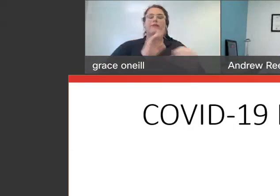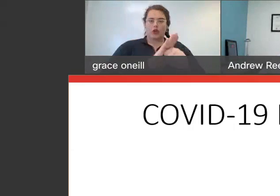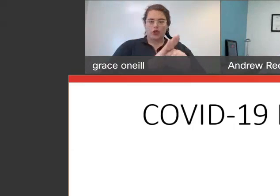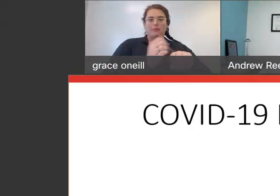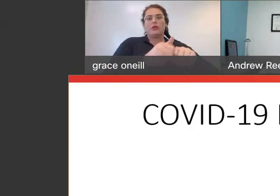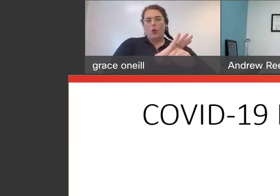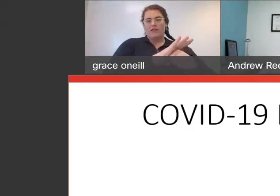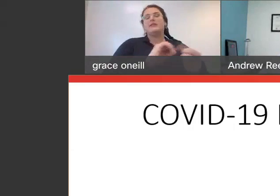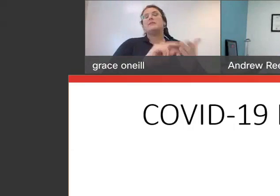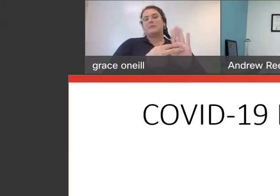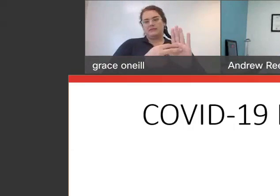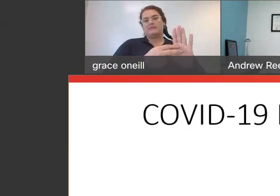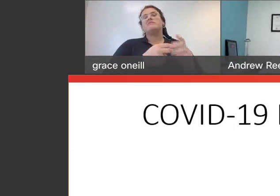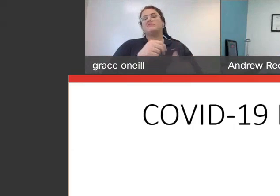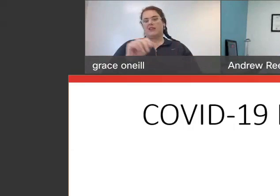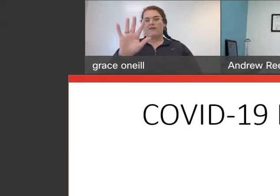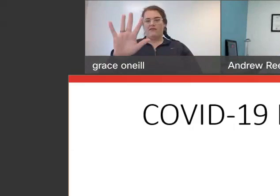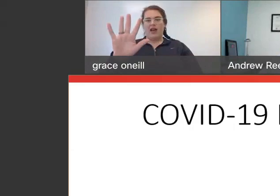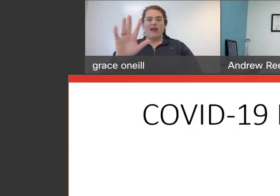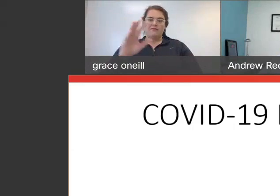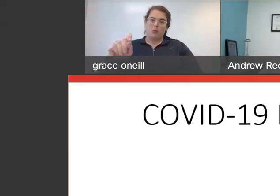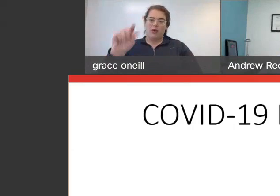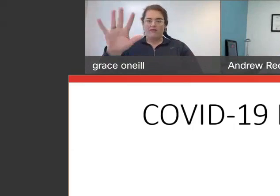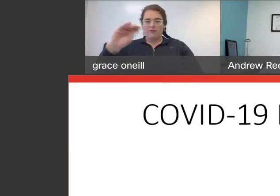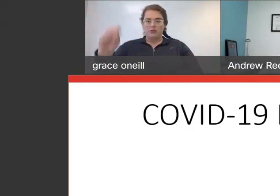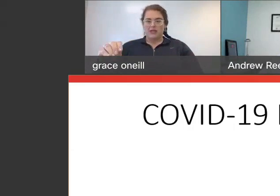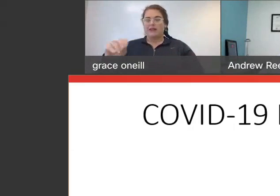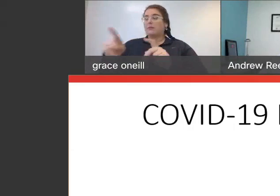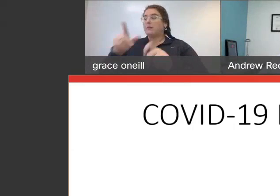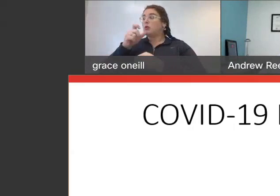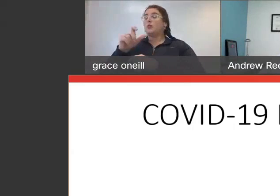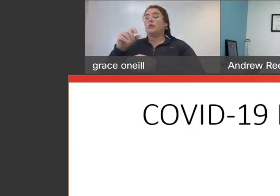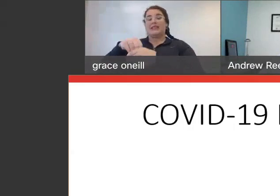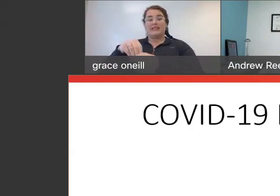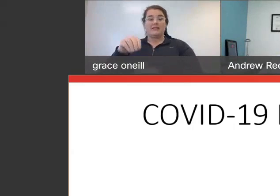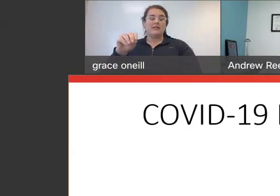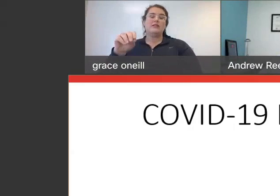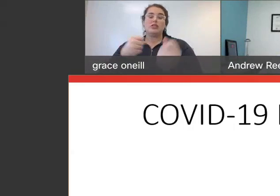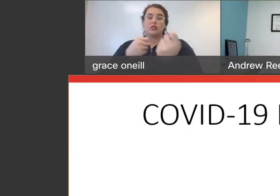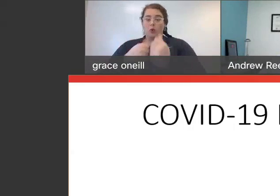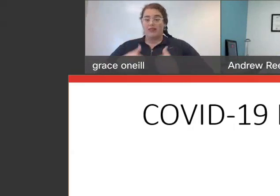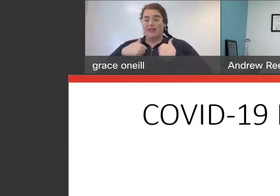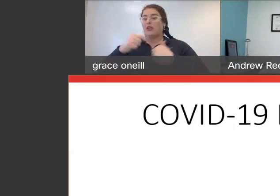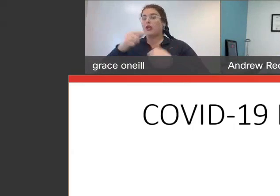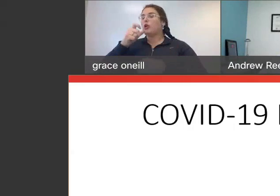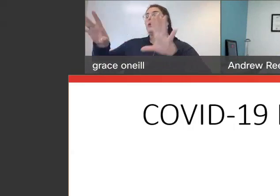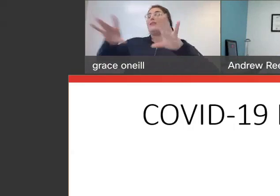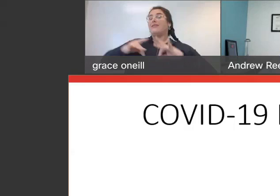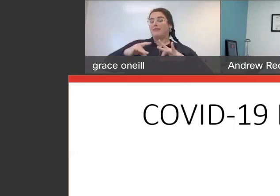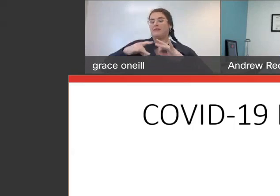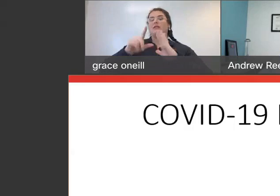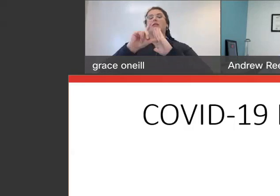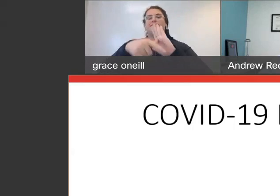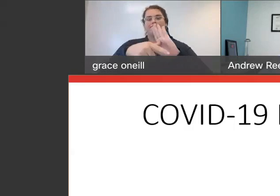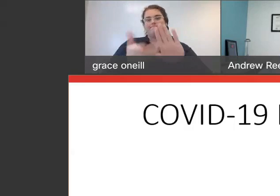about 5.5% of people in residential habilitation, in supported living who have